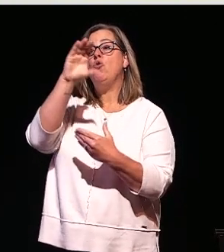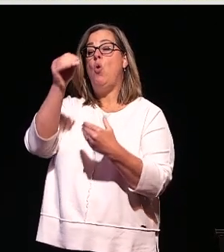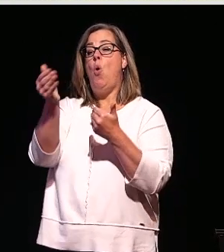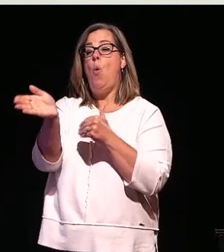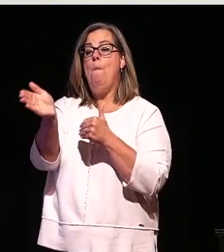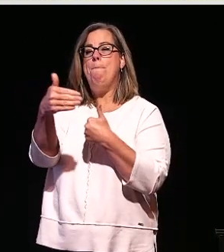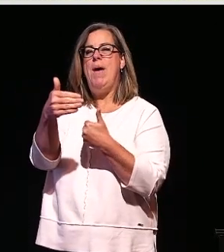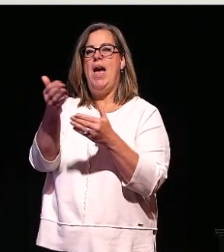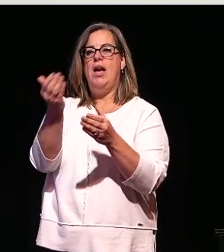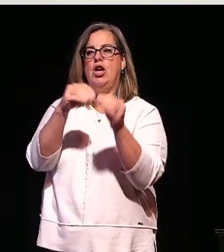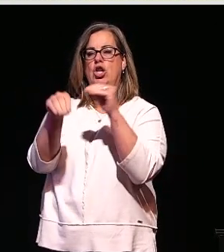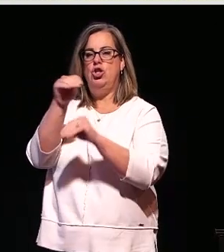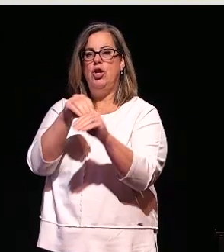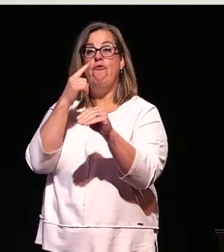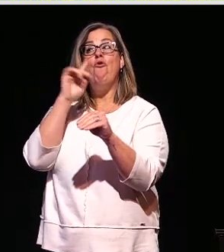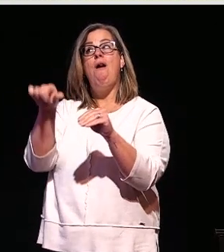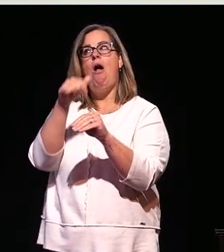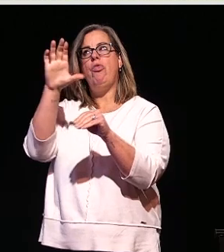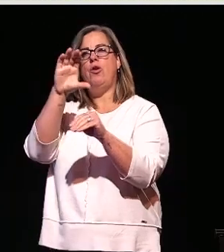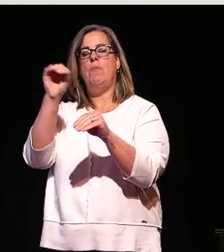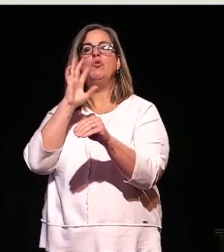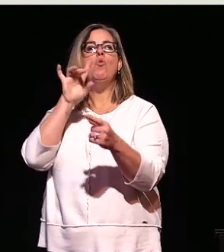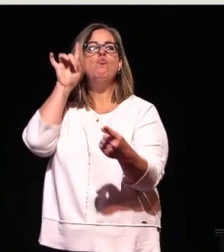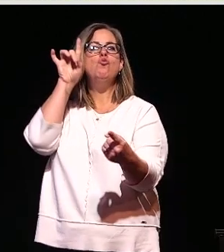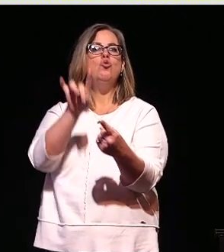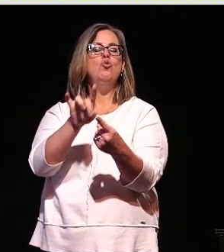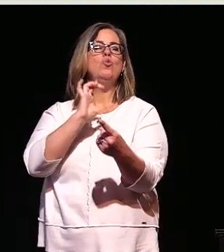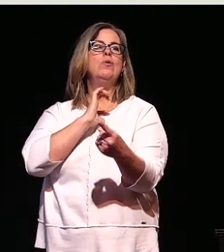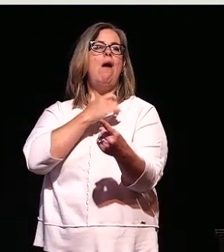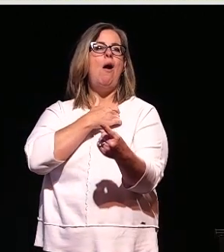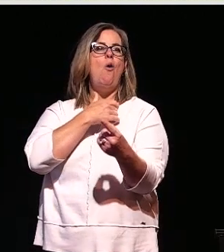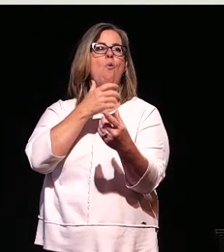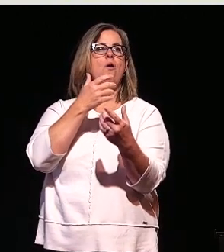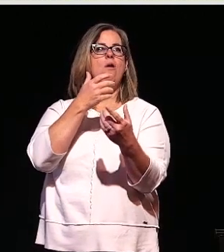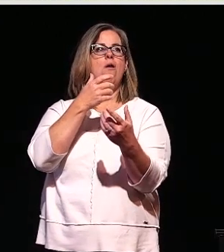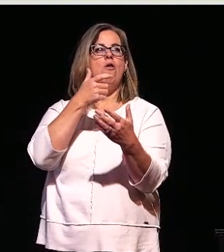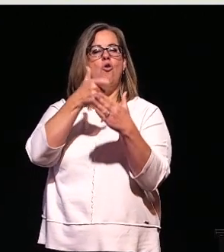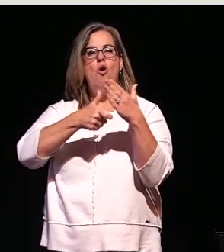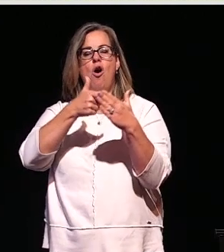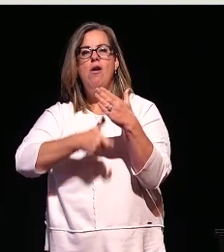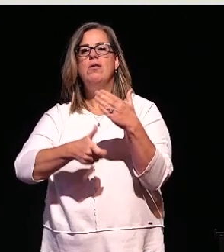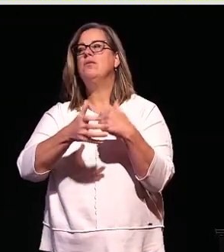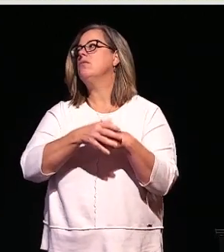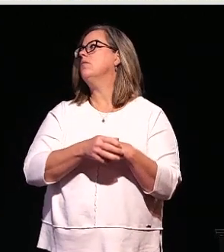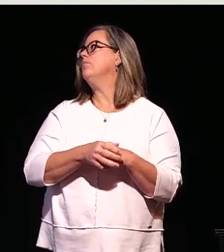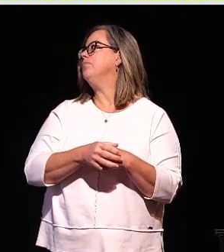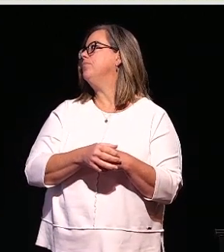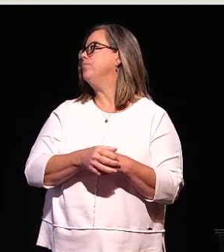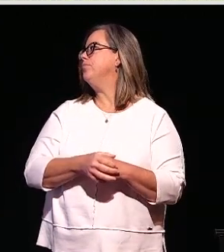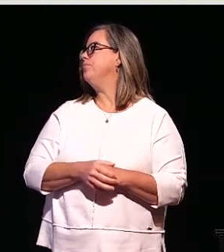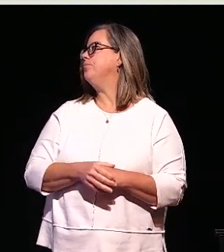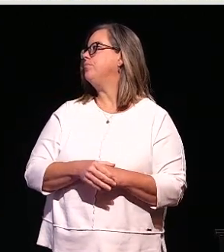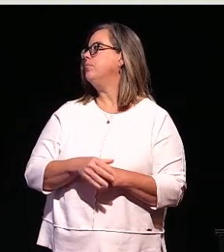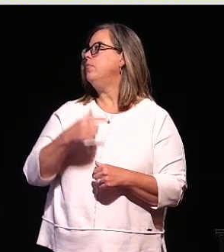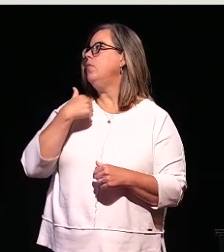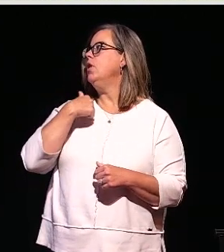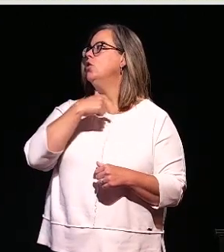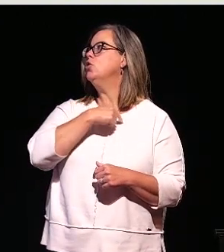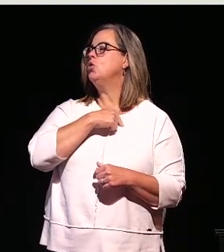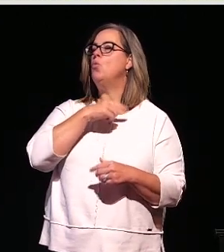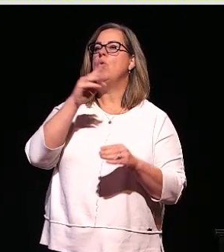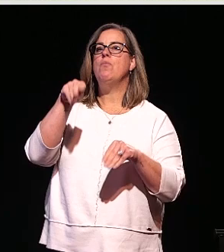our revenue and increases our efficiency with our team and our equipment. So we offer co-packing